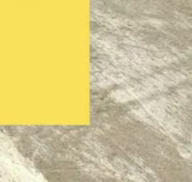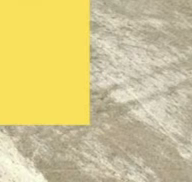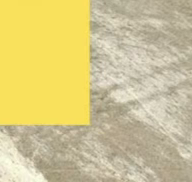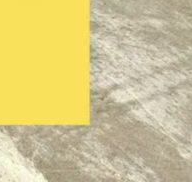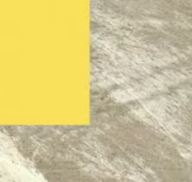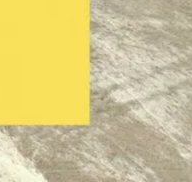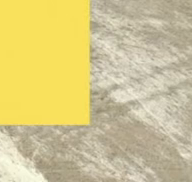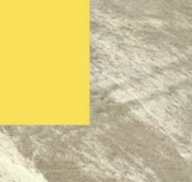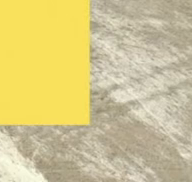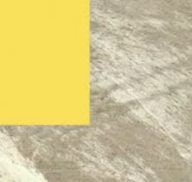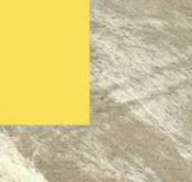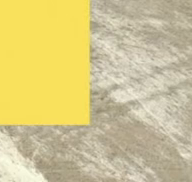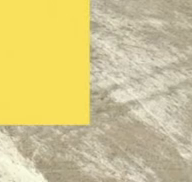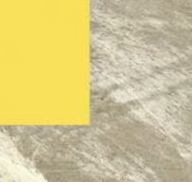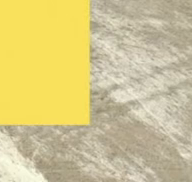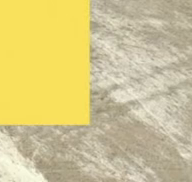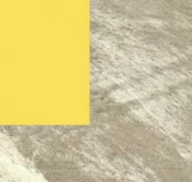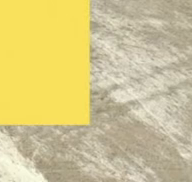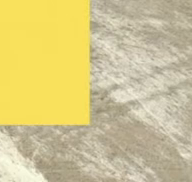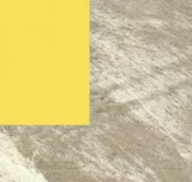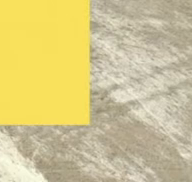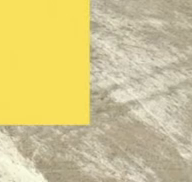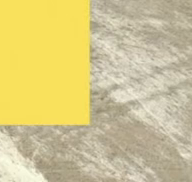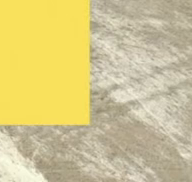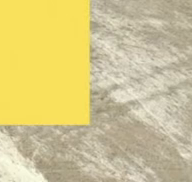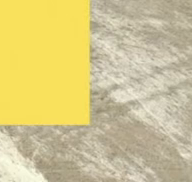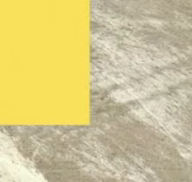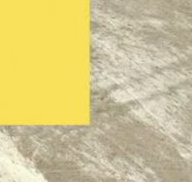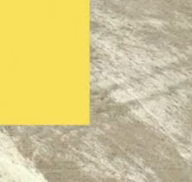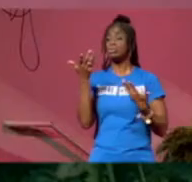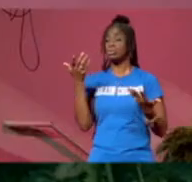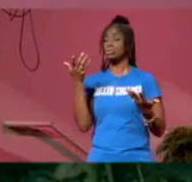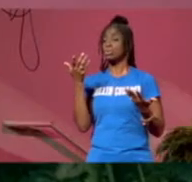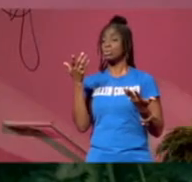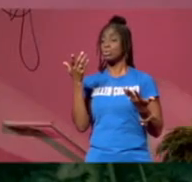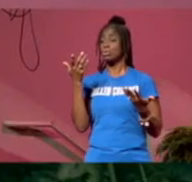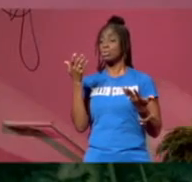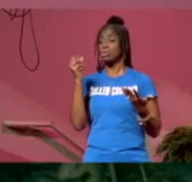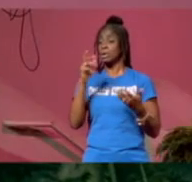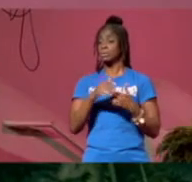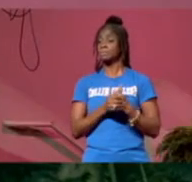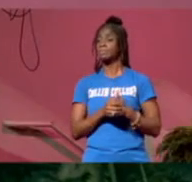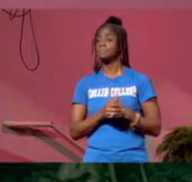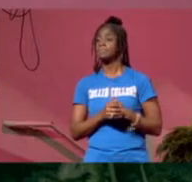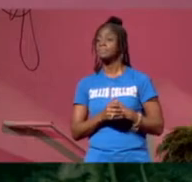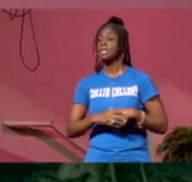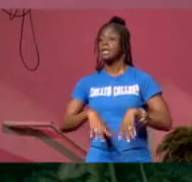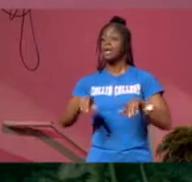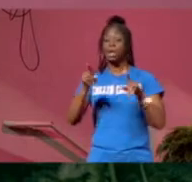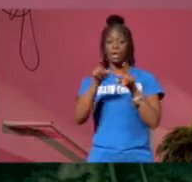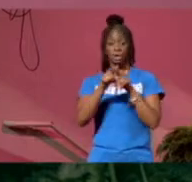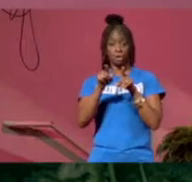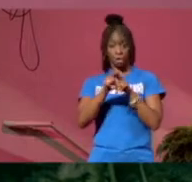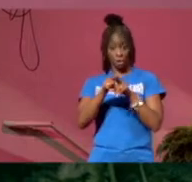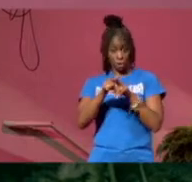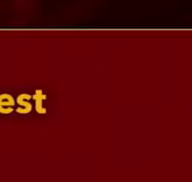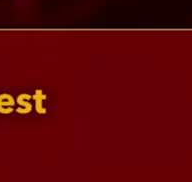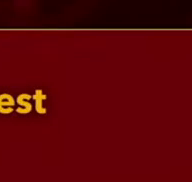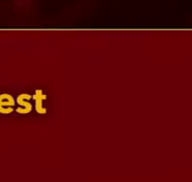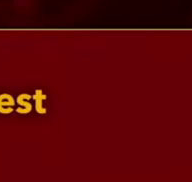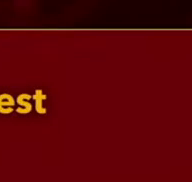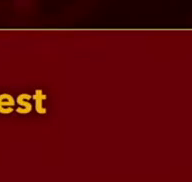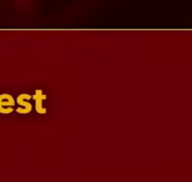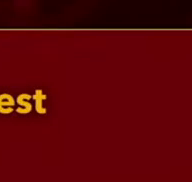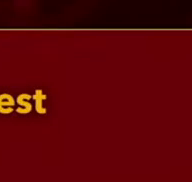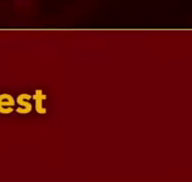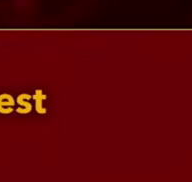store for our future, because we indeed got next. Let the church say amen. Again, our preacher for next Sunday, none other than